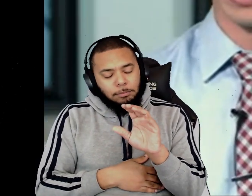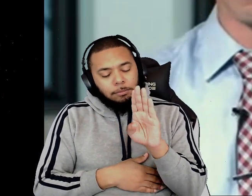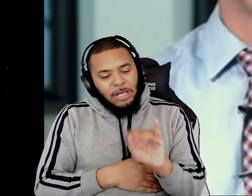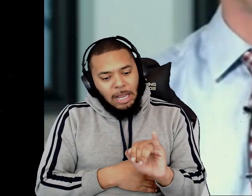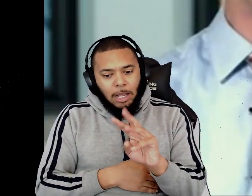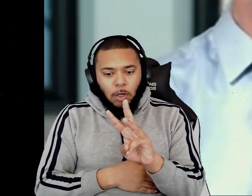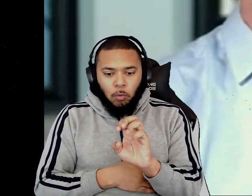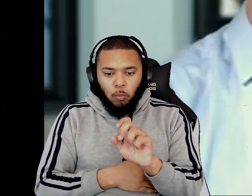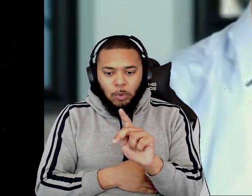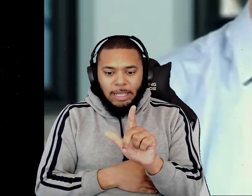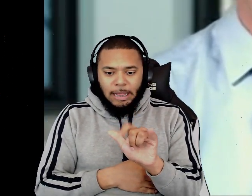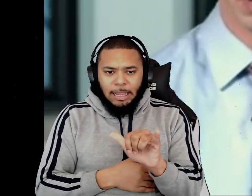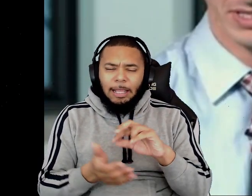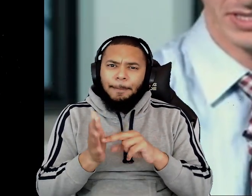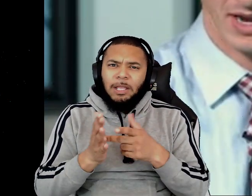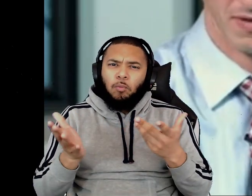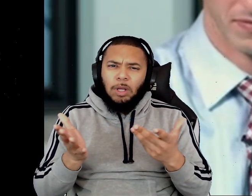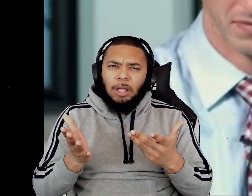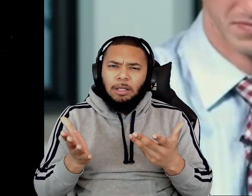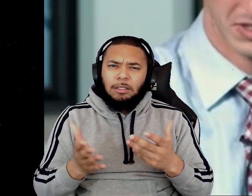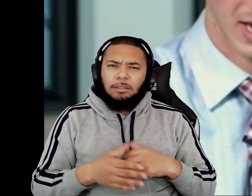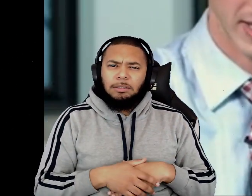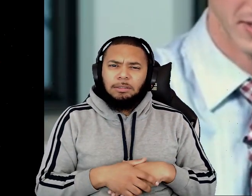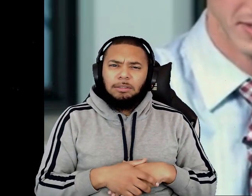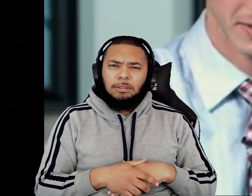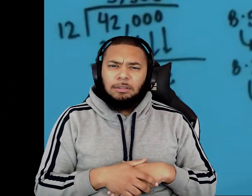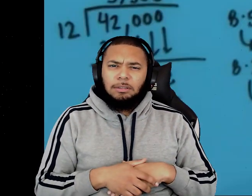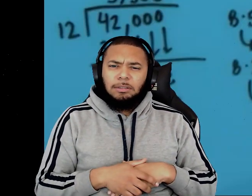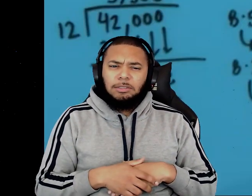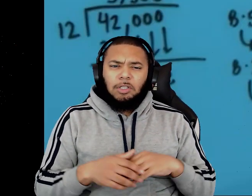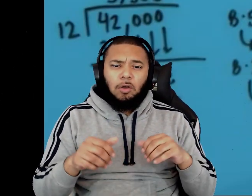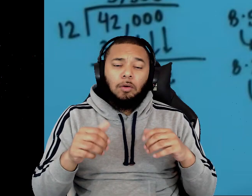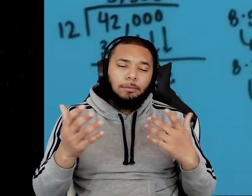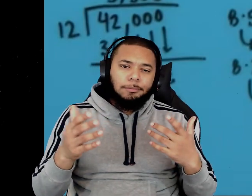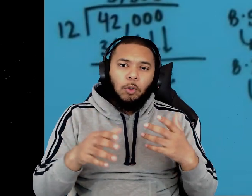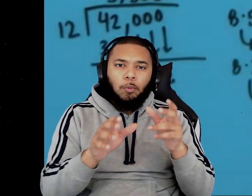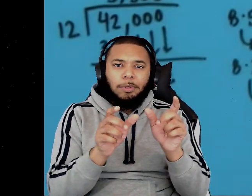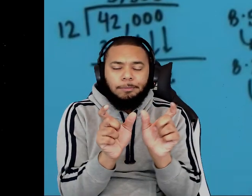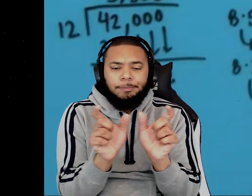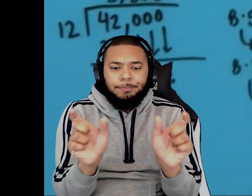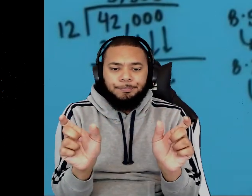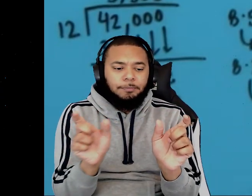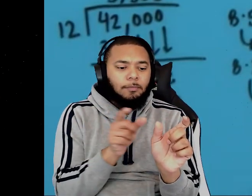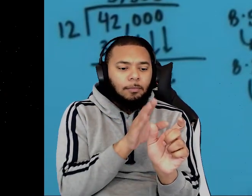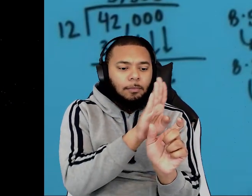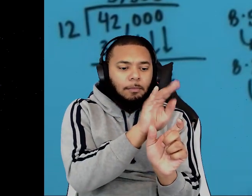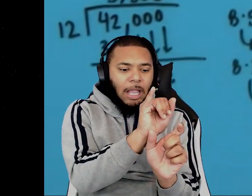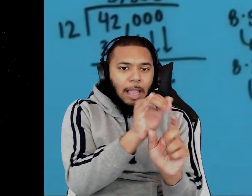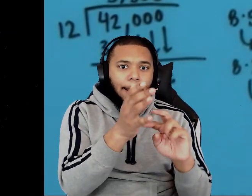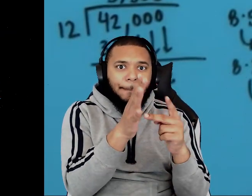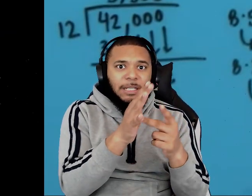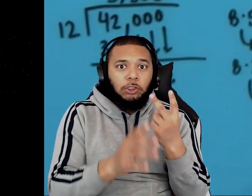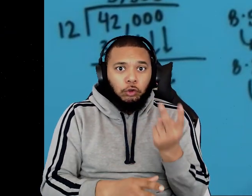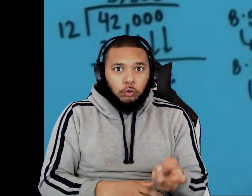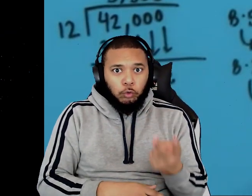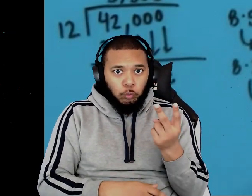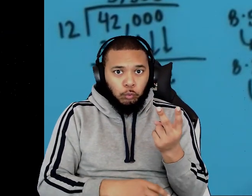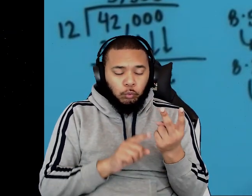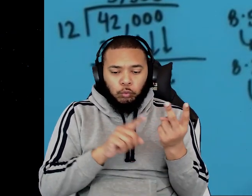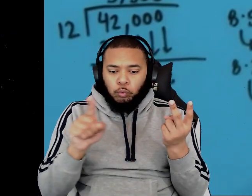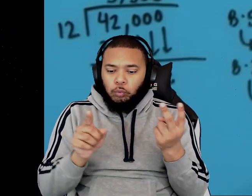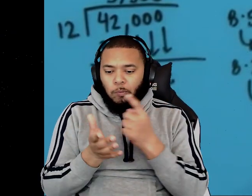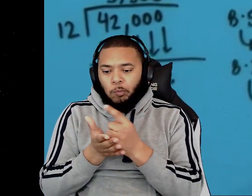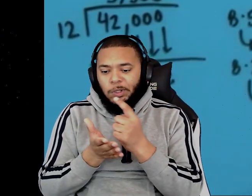Bi-weekly, what does that mean? Well, let's actually split this out from science. We know that bi is going to mean 2,